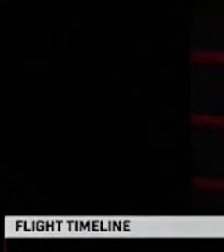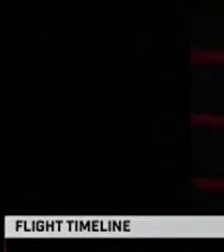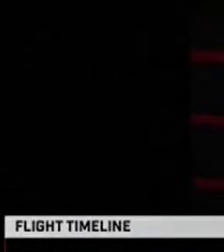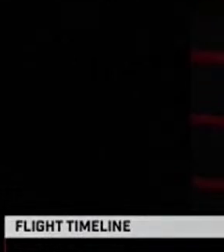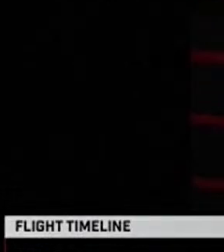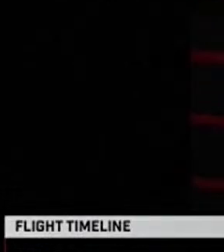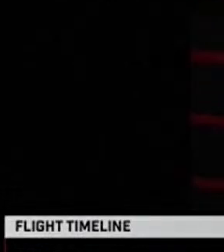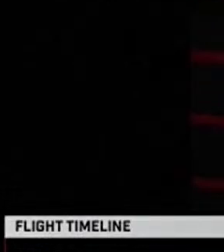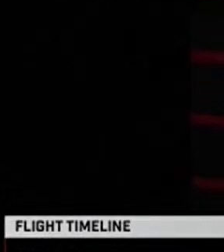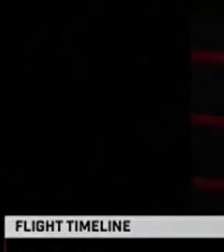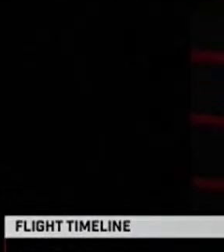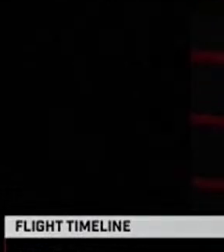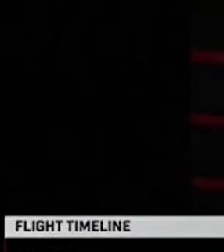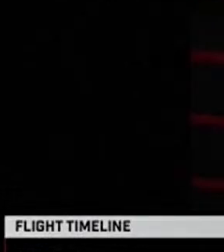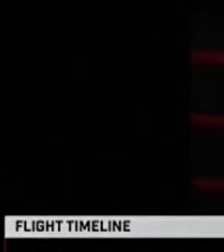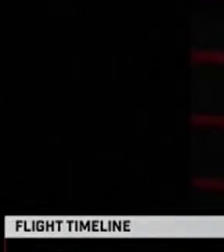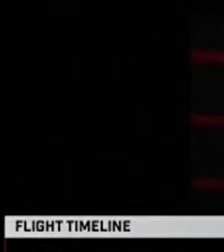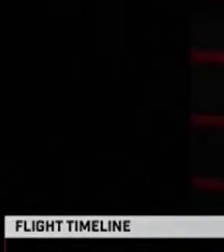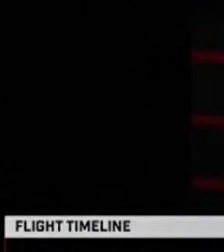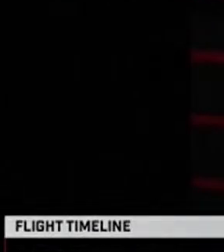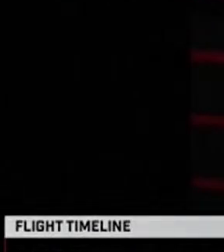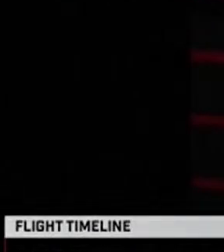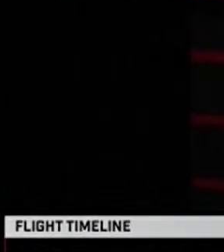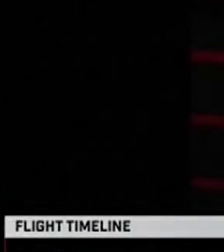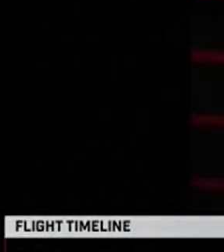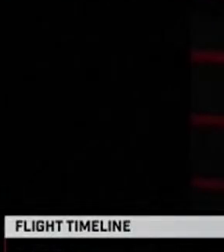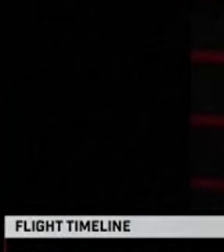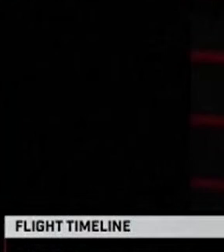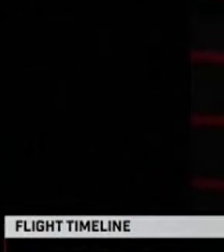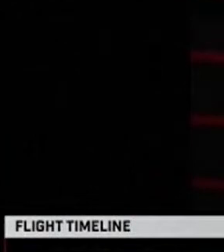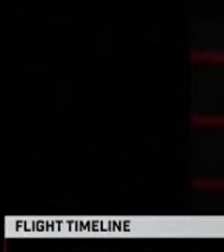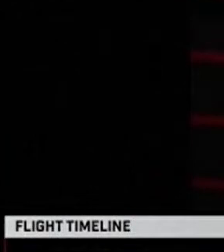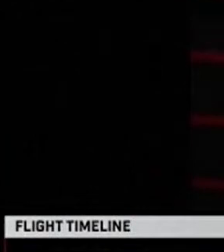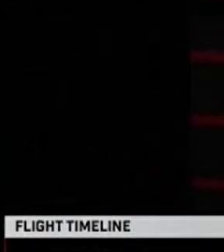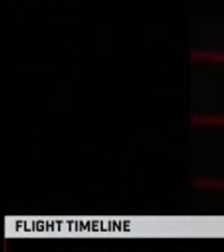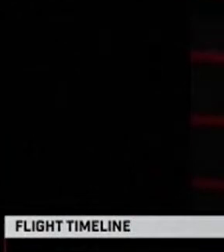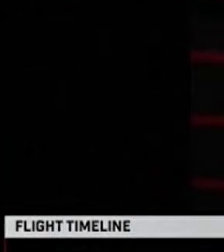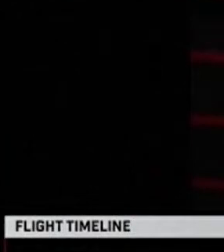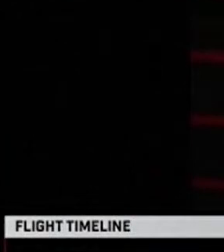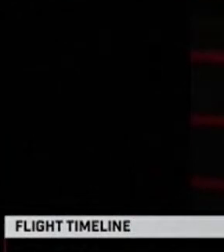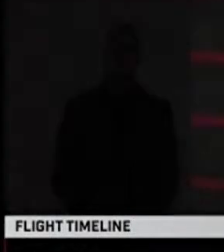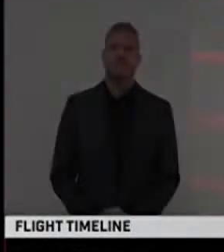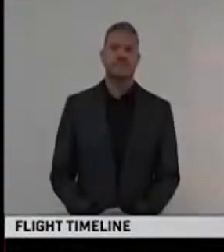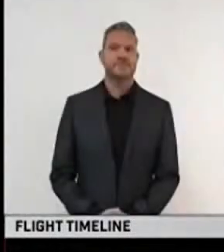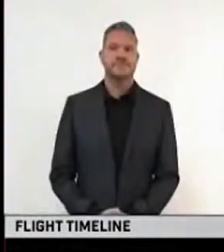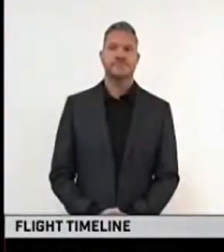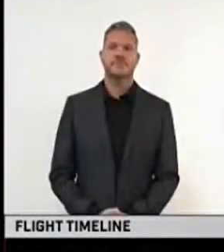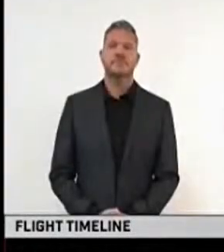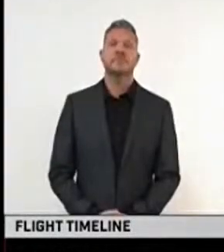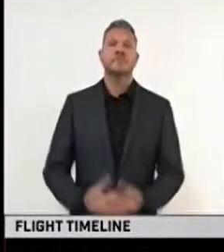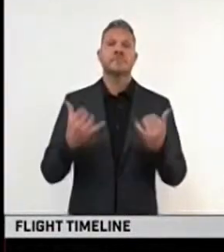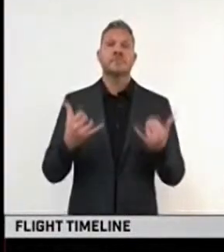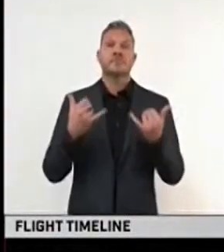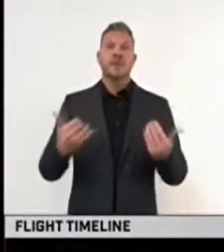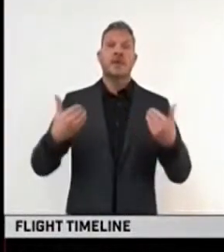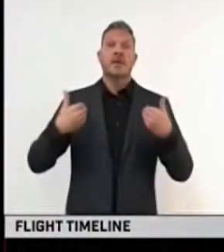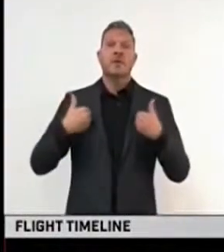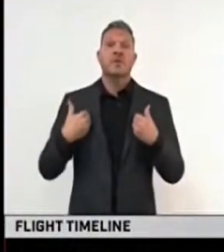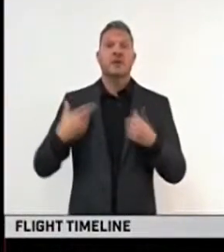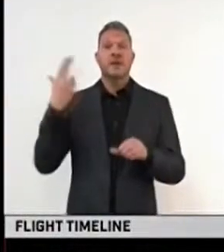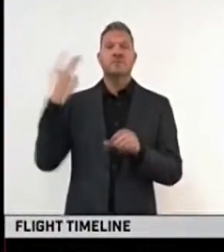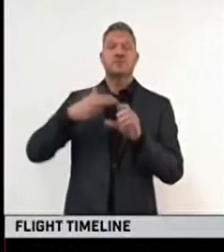Defense's Space Test Program, or STP for short. Colonel, thank you so much for being with us today and for taking the time away from your mission team to